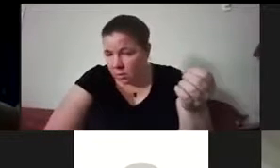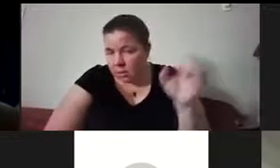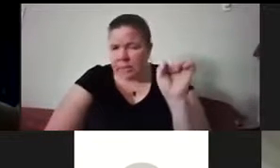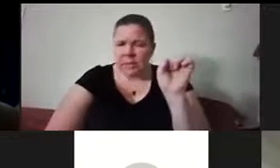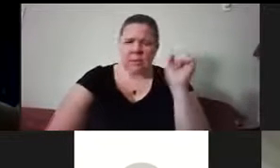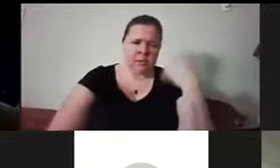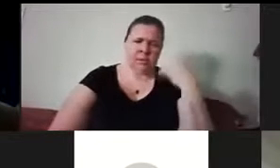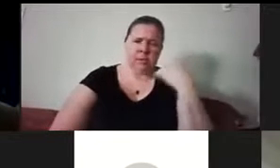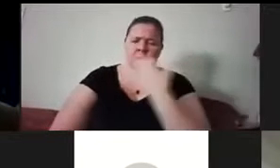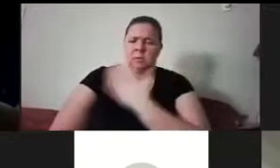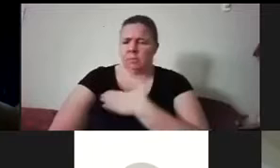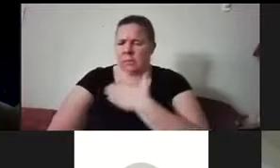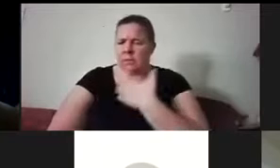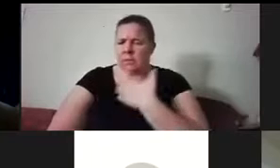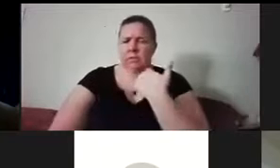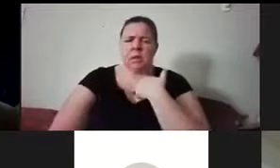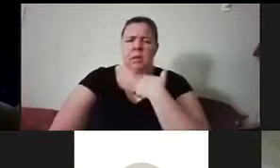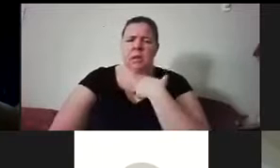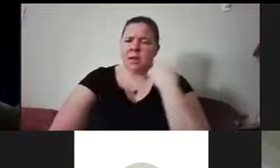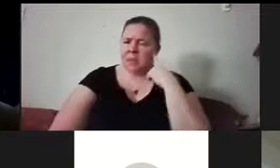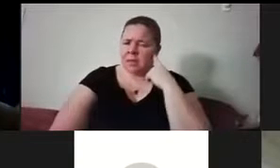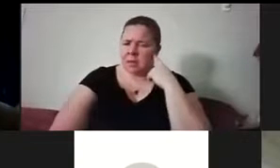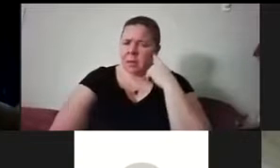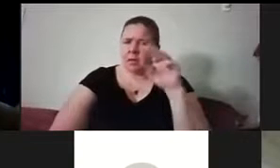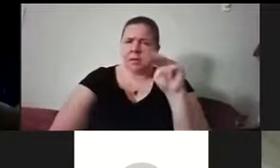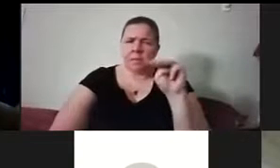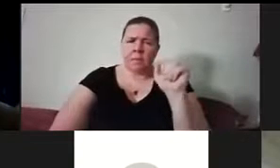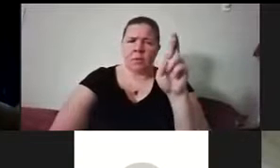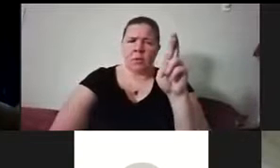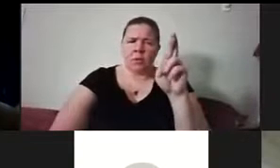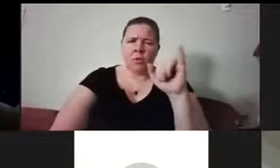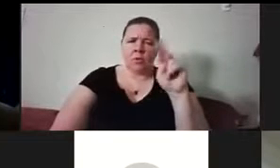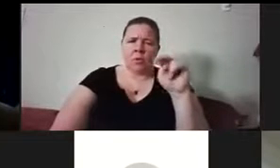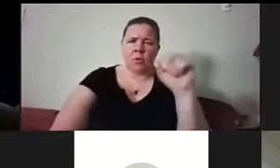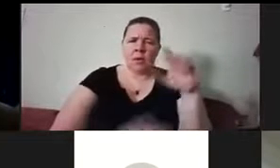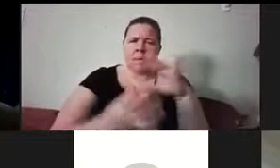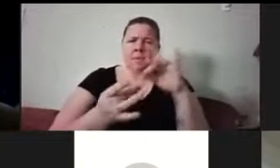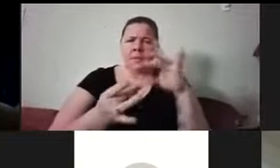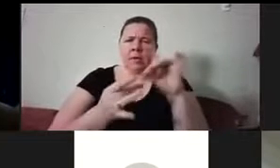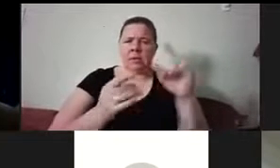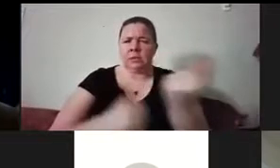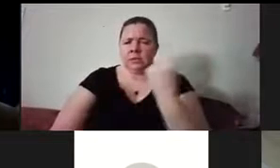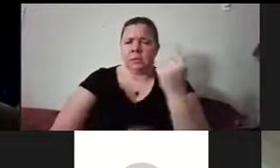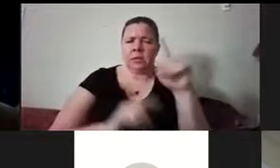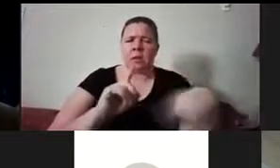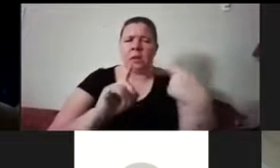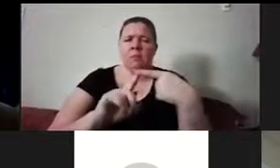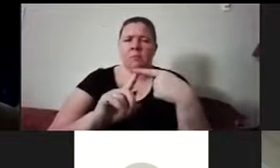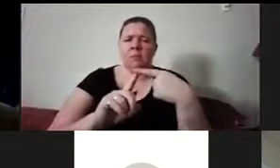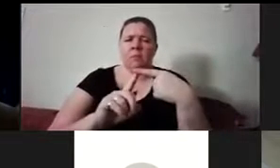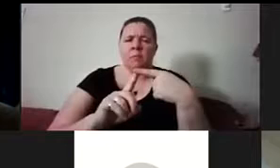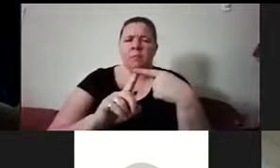Yes, please. I think it was Marina that mentioned something about a